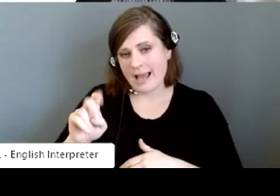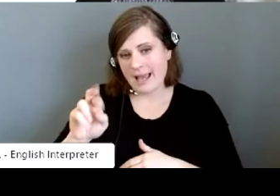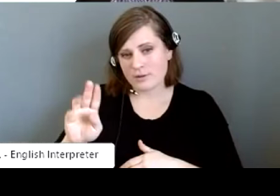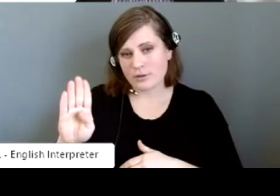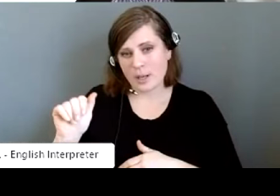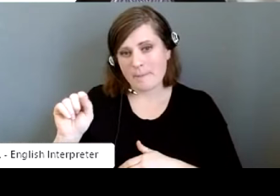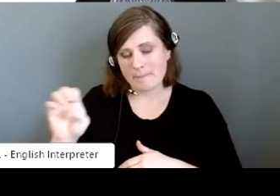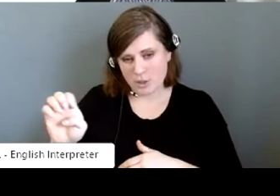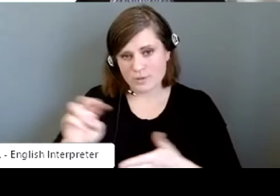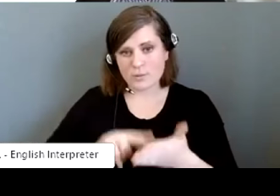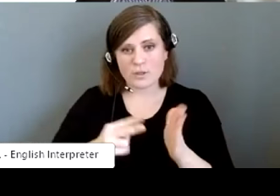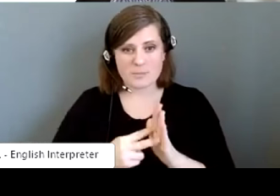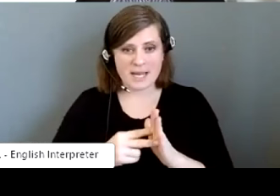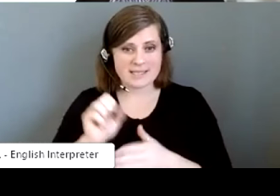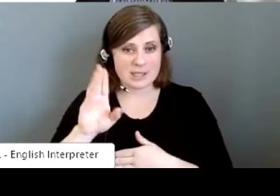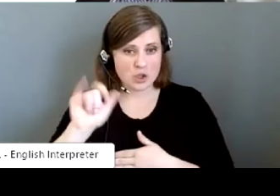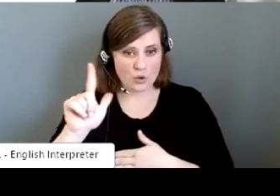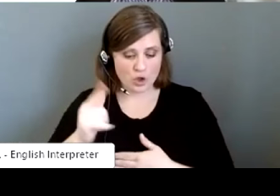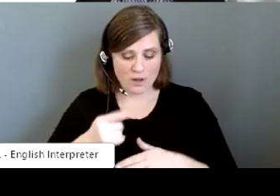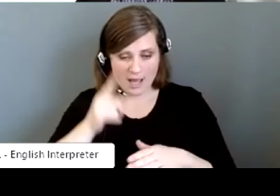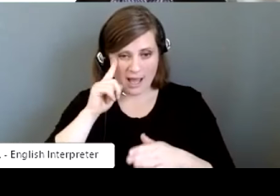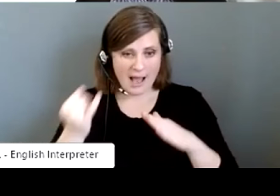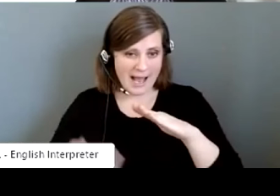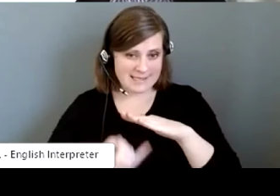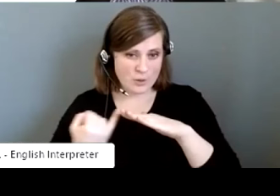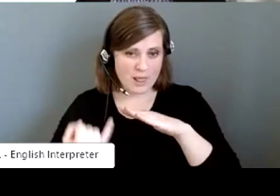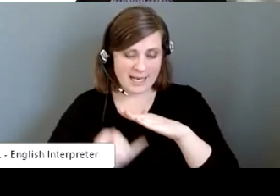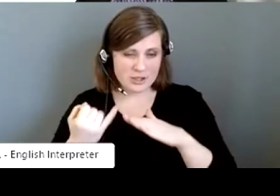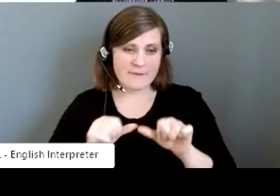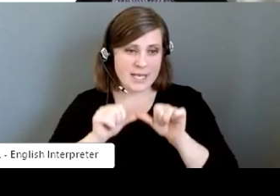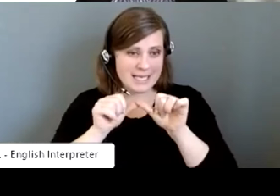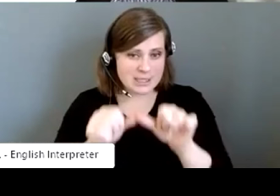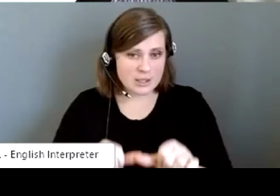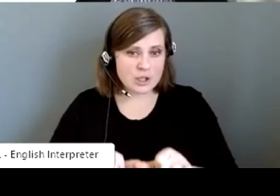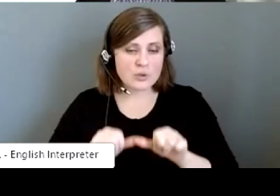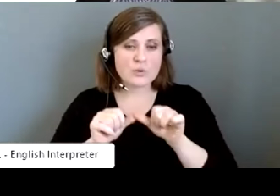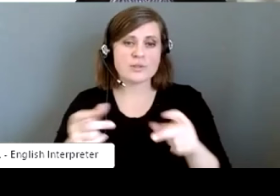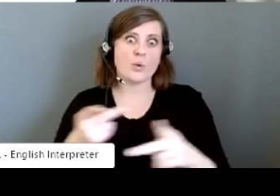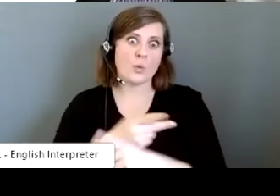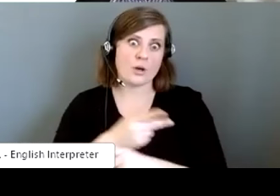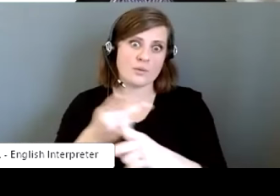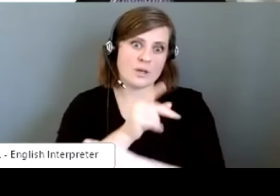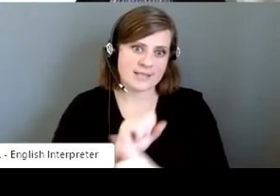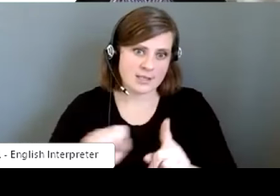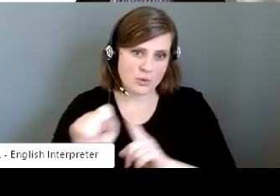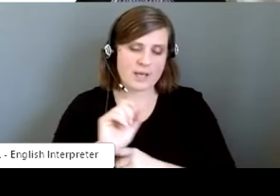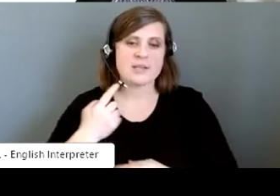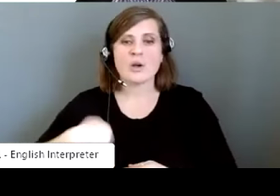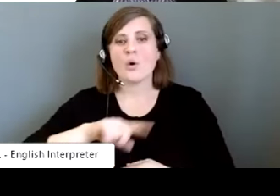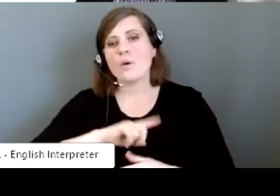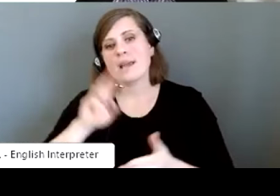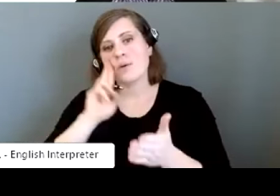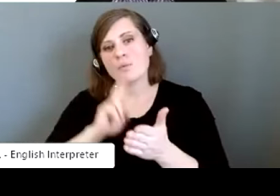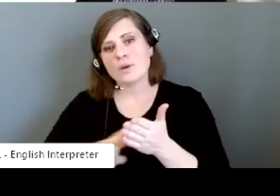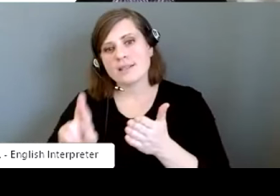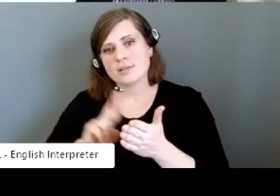social isolation, and especially as abuse continues or worsens. In a research that was done with